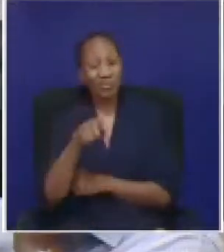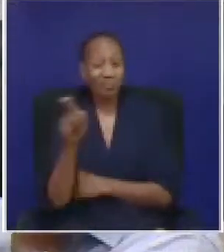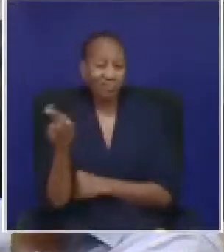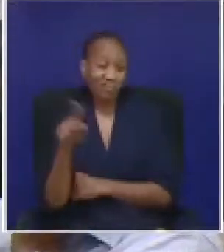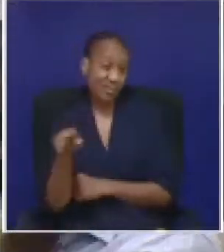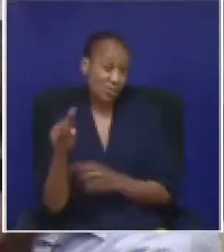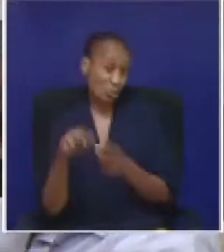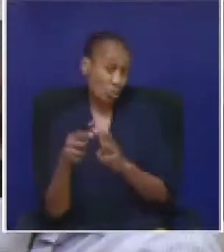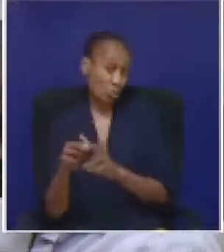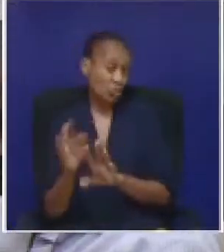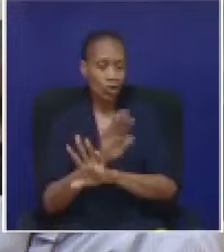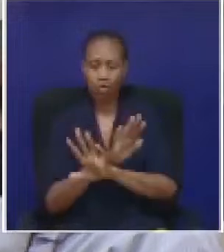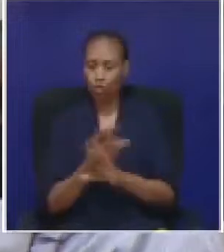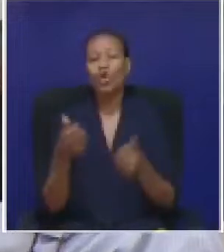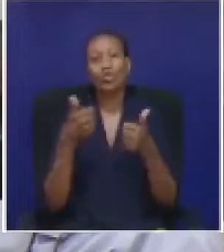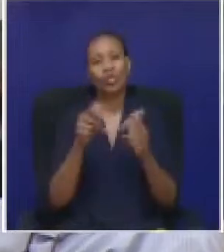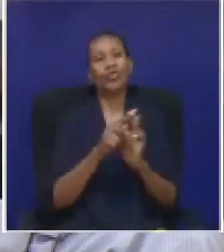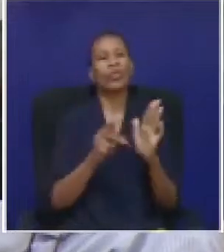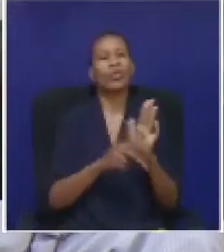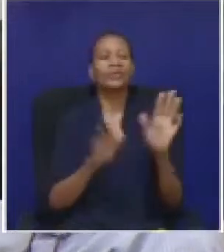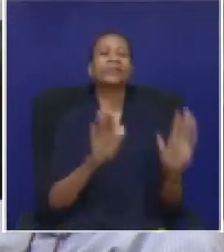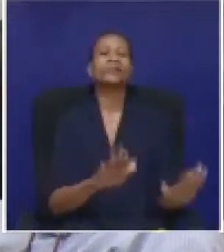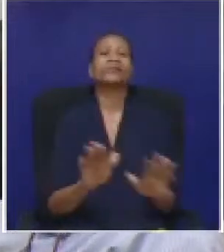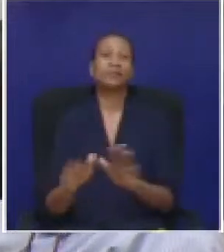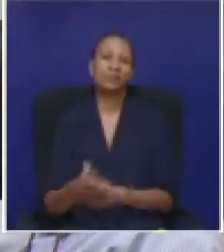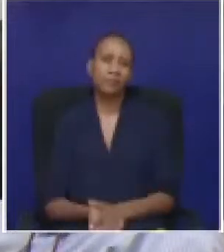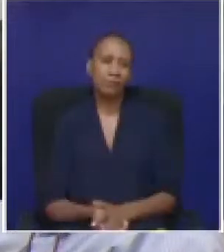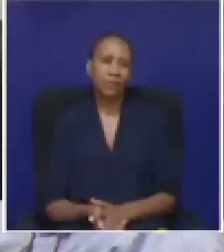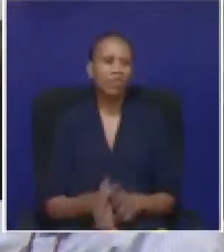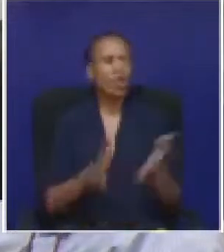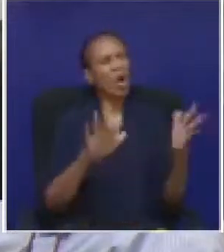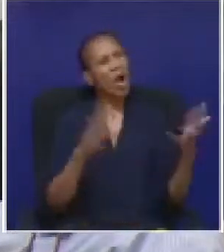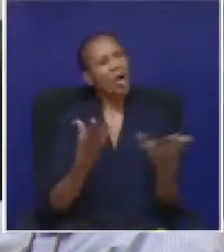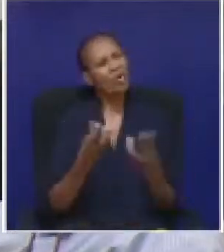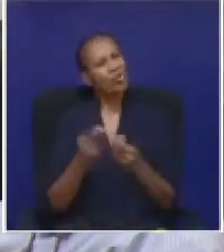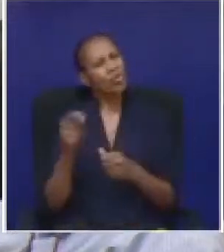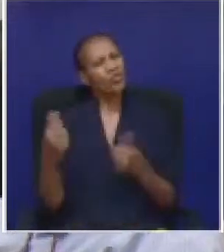certainty? And what role has the Deputy President played in creating this uncertainty?